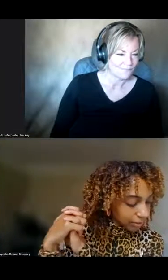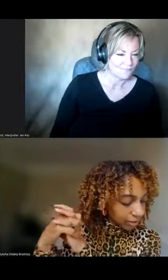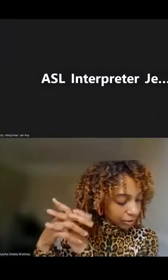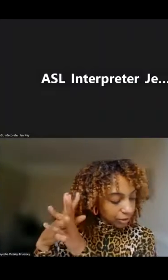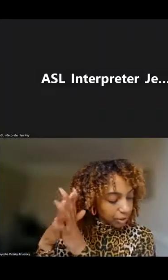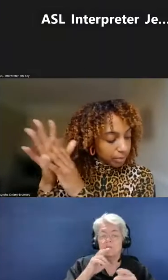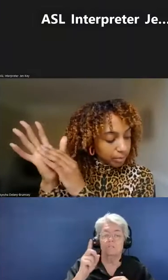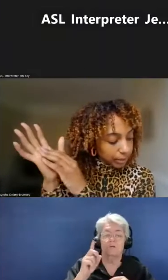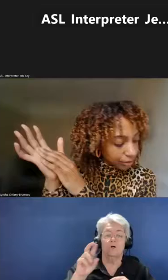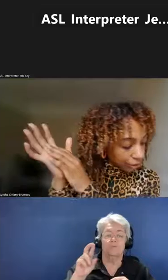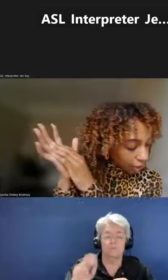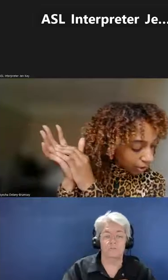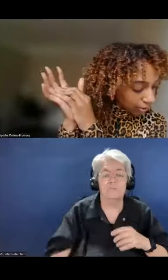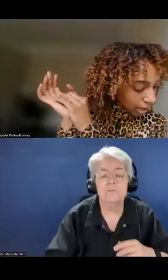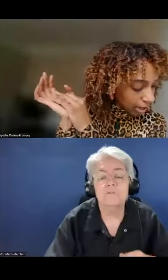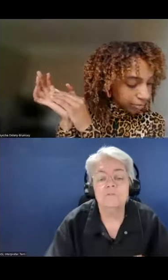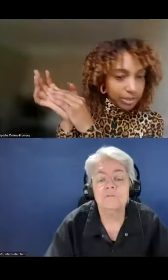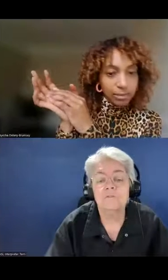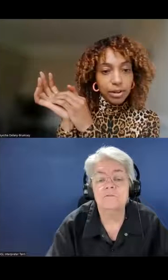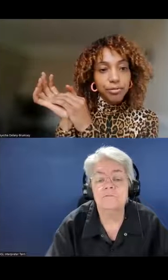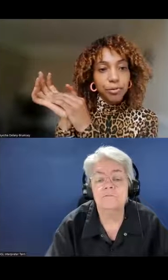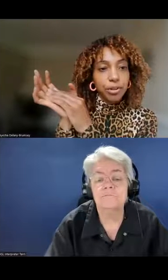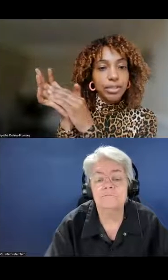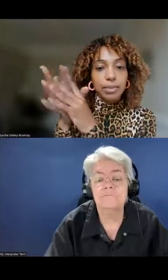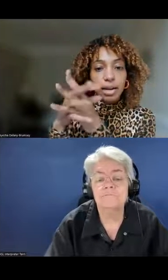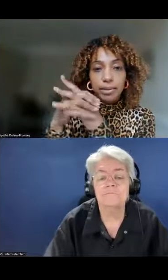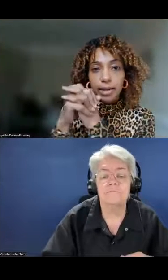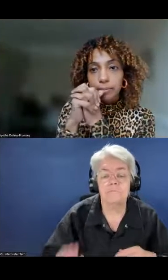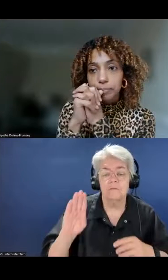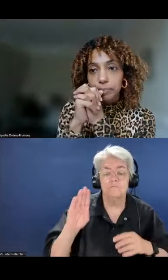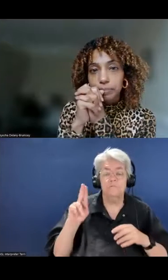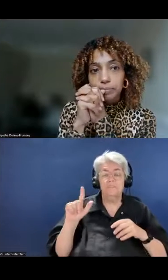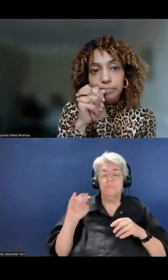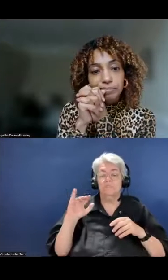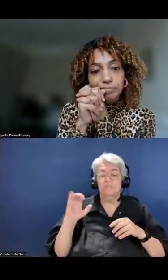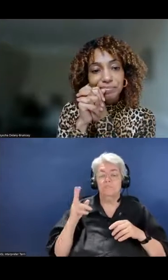have Dr. Belina Shaw from SAMHSA for the SAMHSA update.